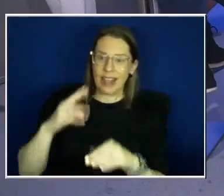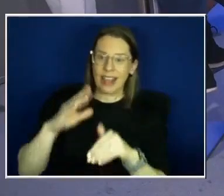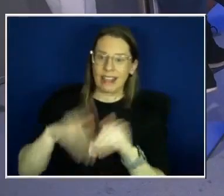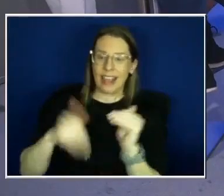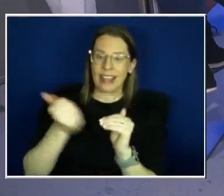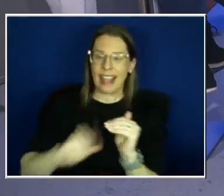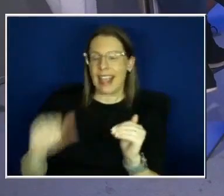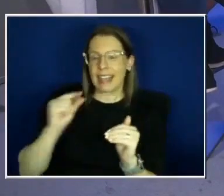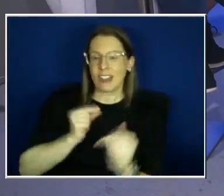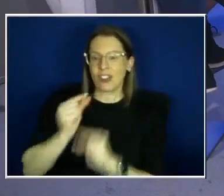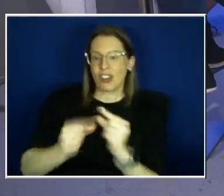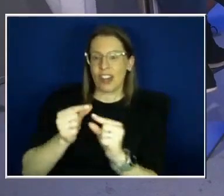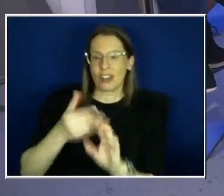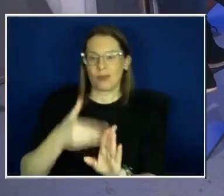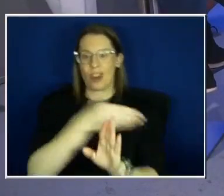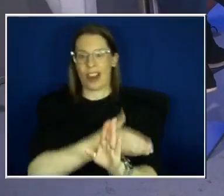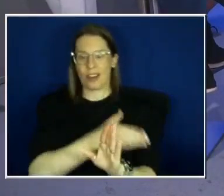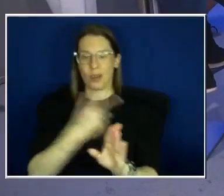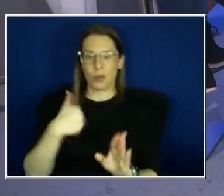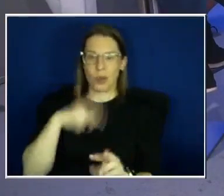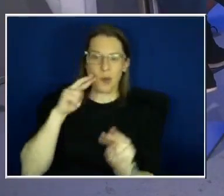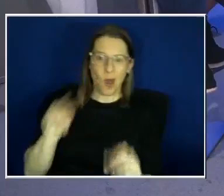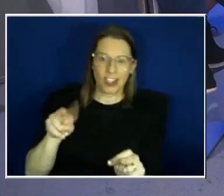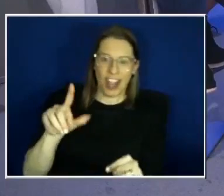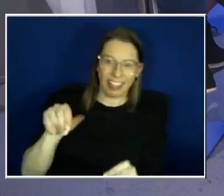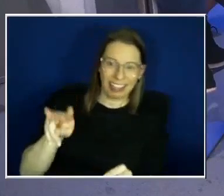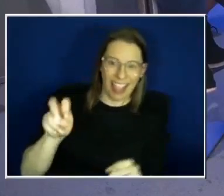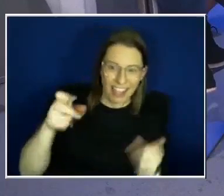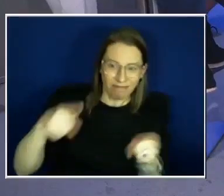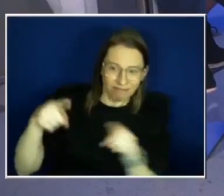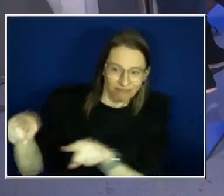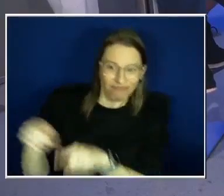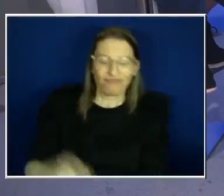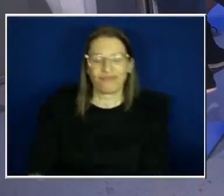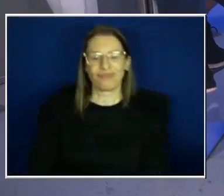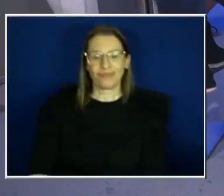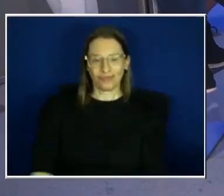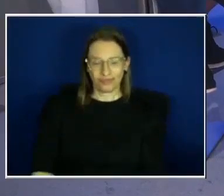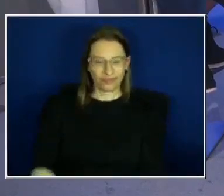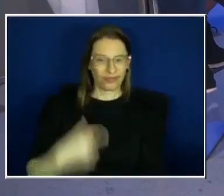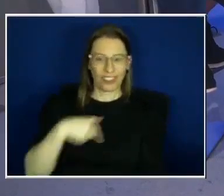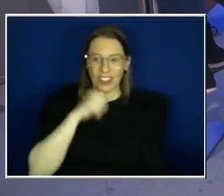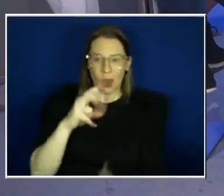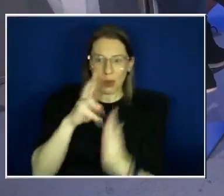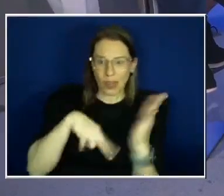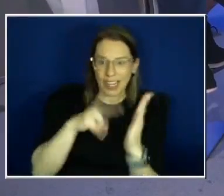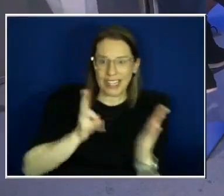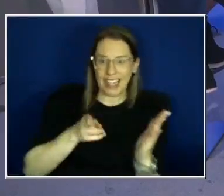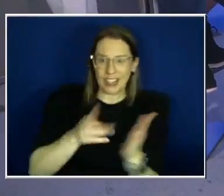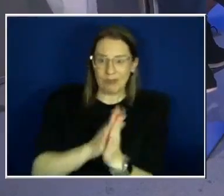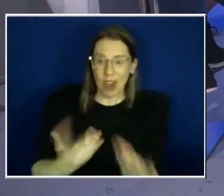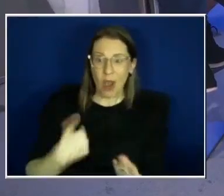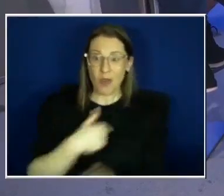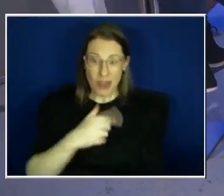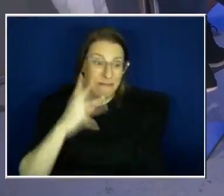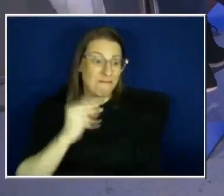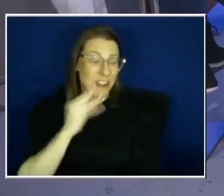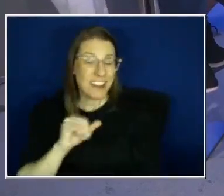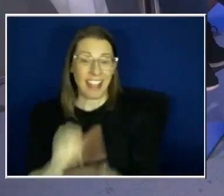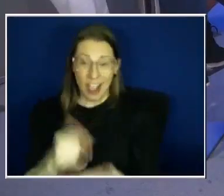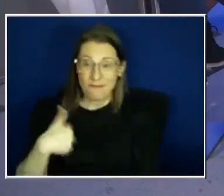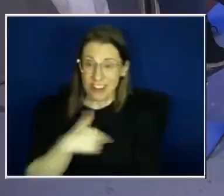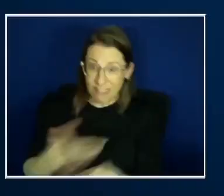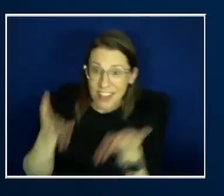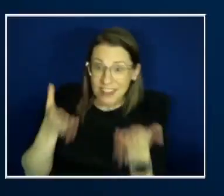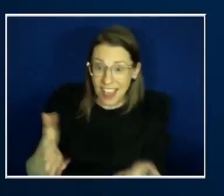it all unfold live, that's in exactly real right. time. Yeah. We don't read this in the history books. We'll be like, we lived it. We were there when it all came to